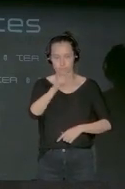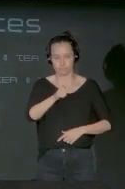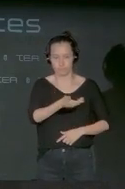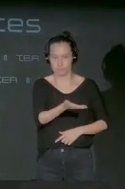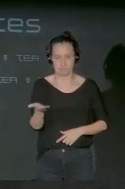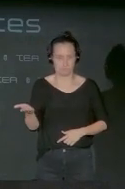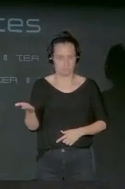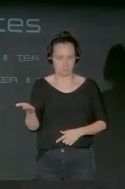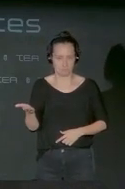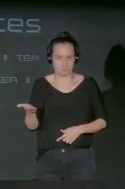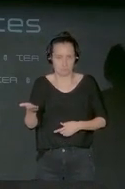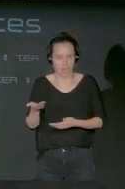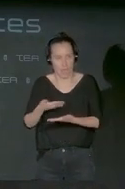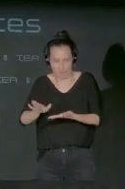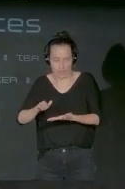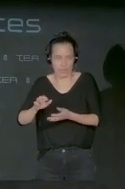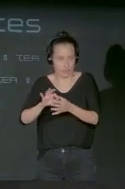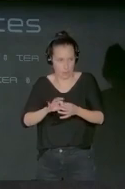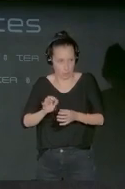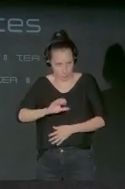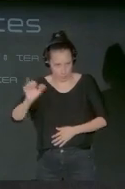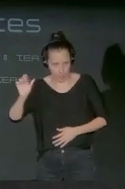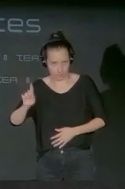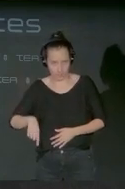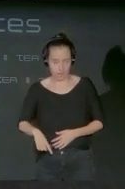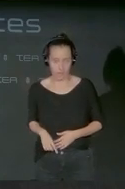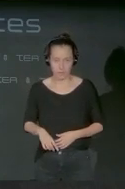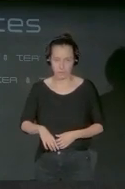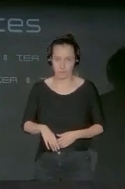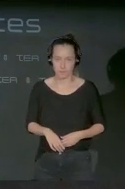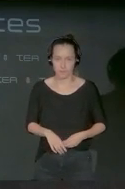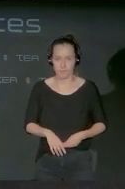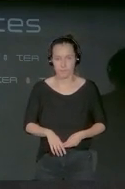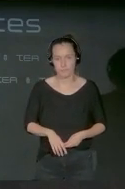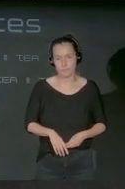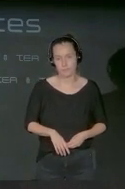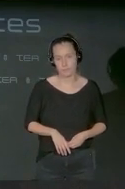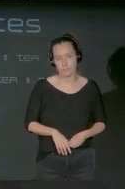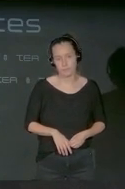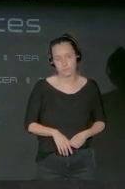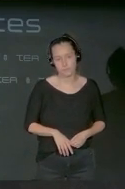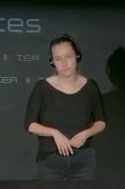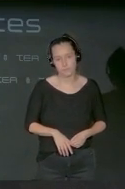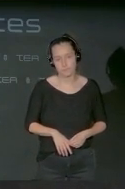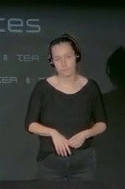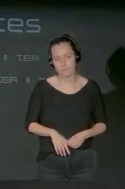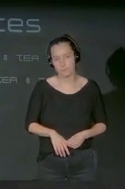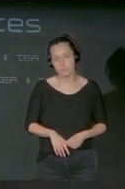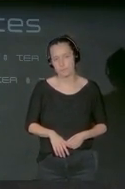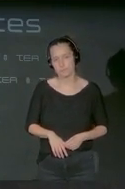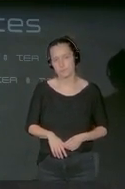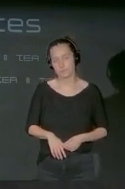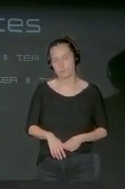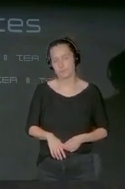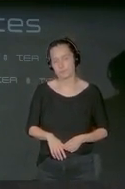a very attractive upside. That's an equity investment platform, and I think